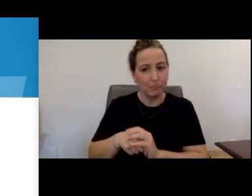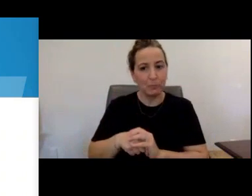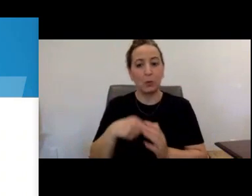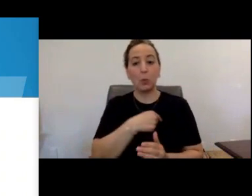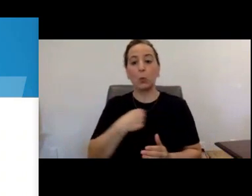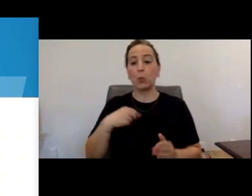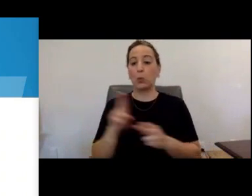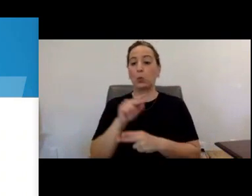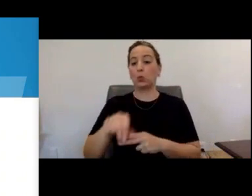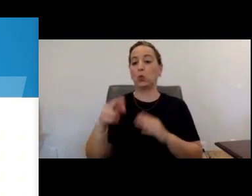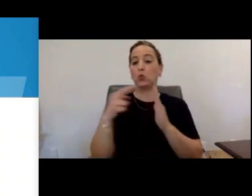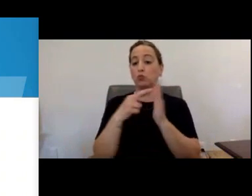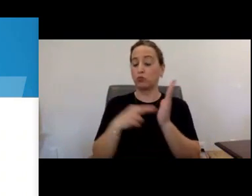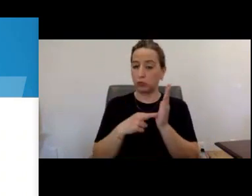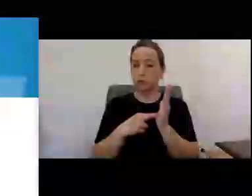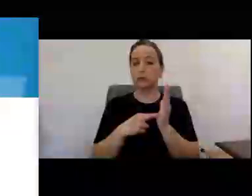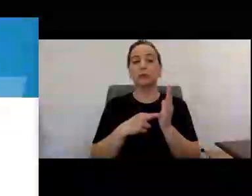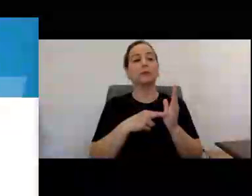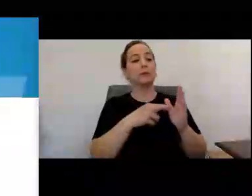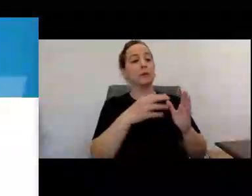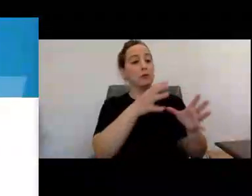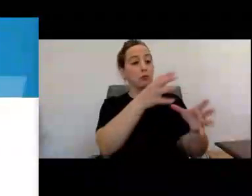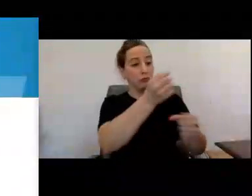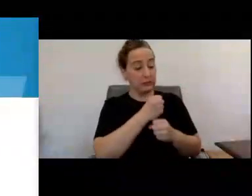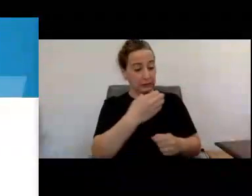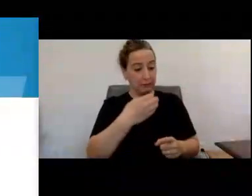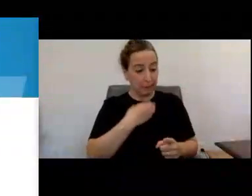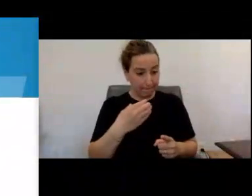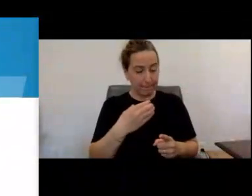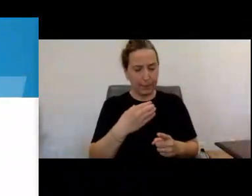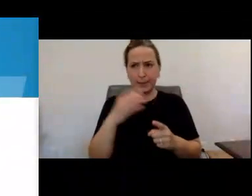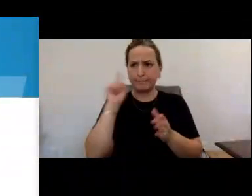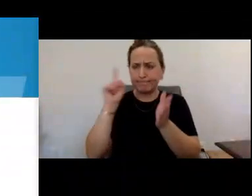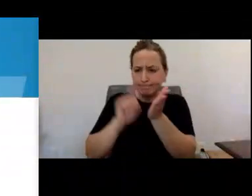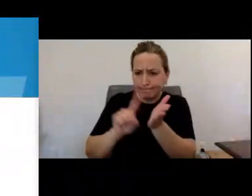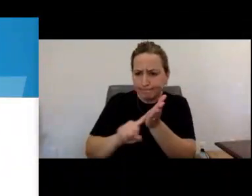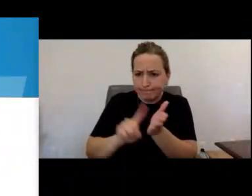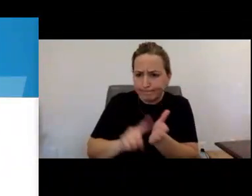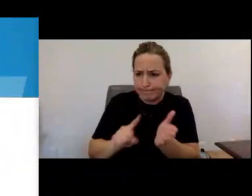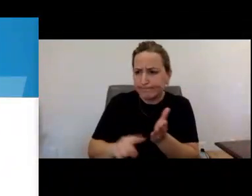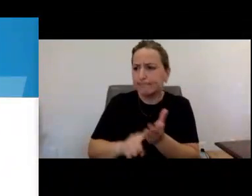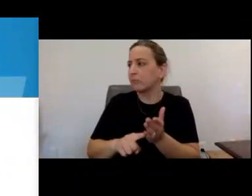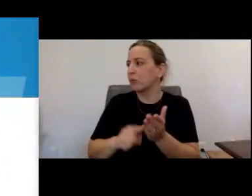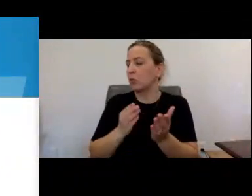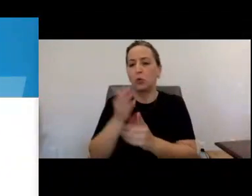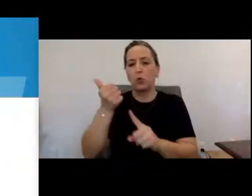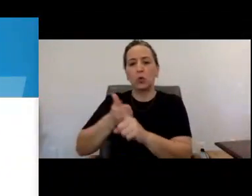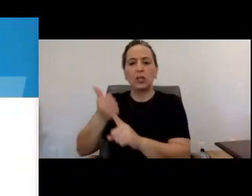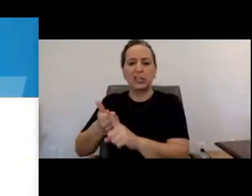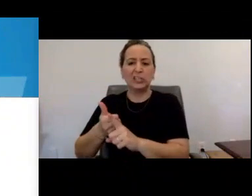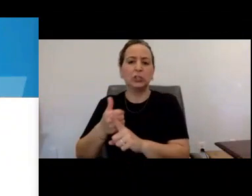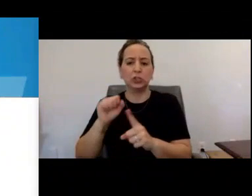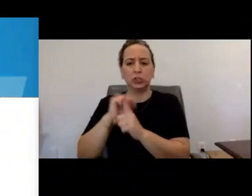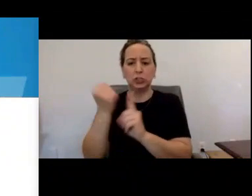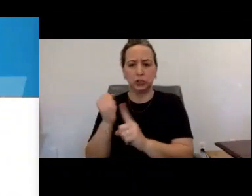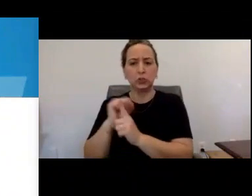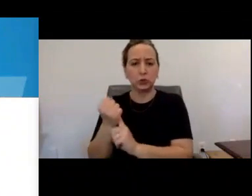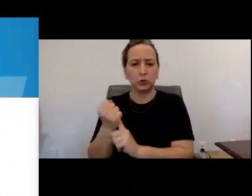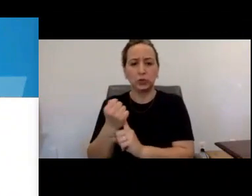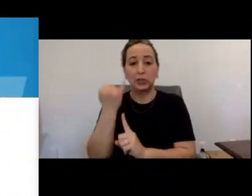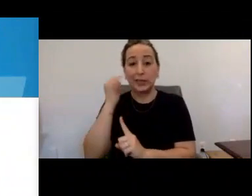regulations as we accept complaints, as we conduct investigations, and as we adjudicate cases. So you can learn more at the link on the